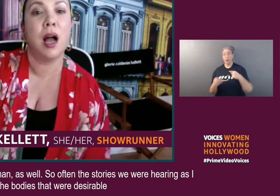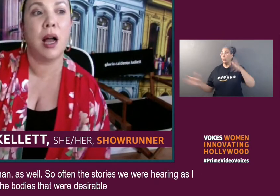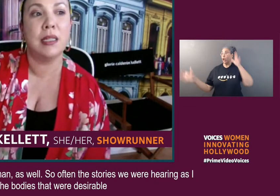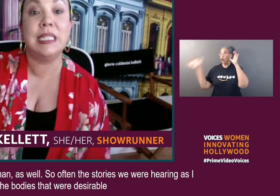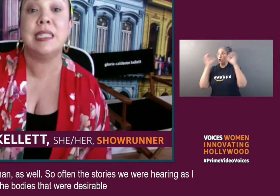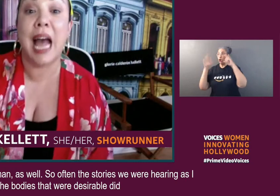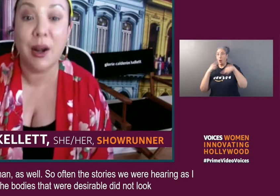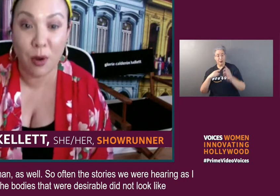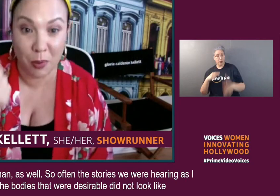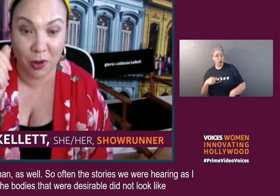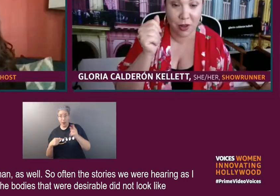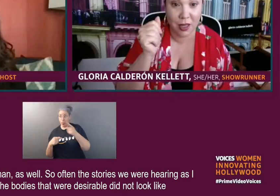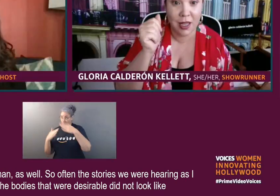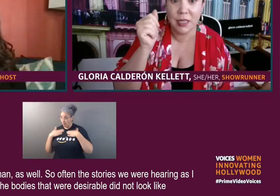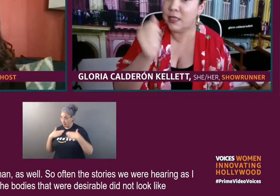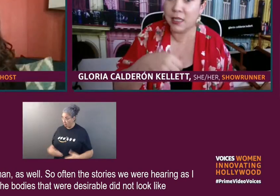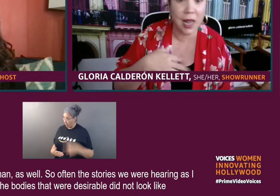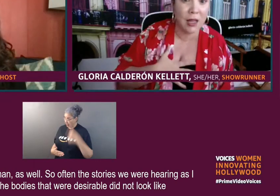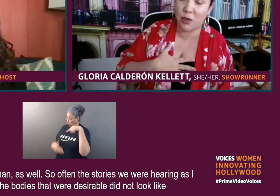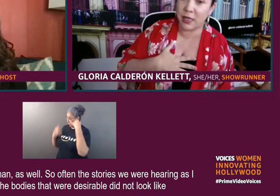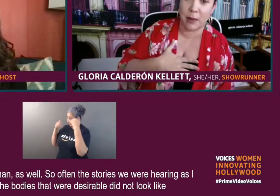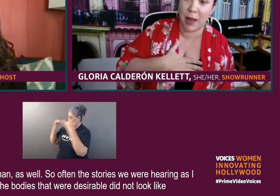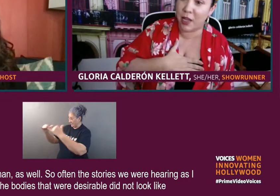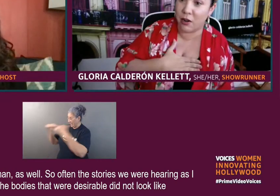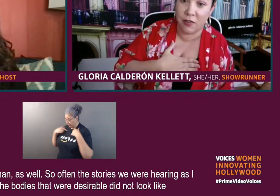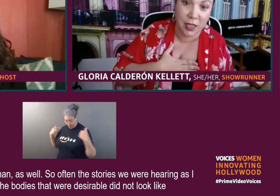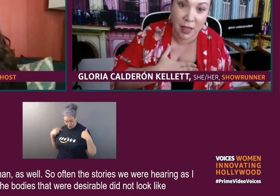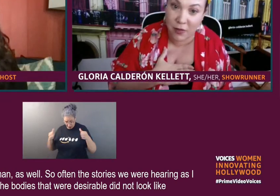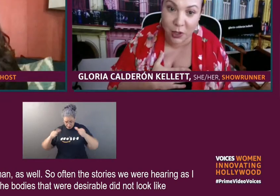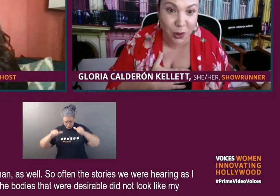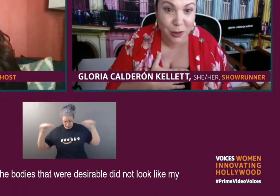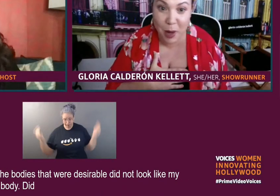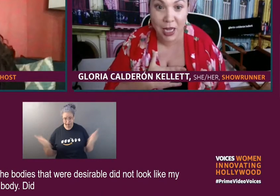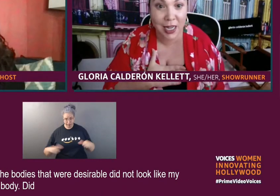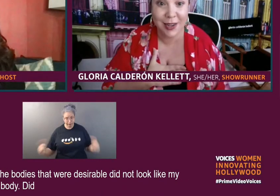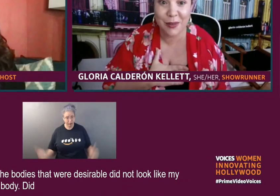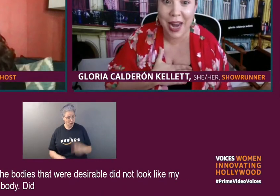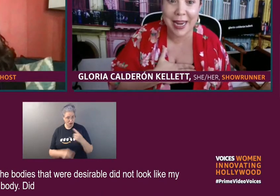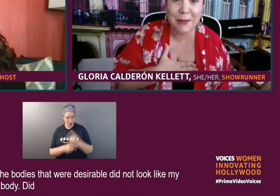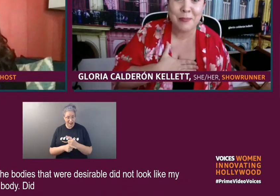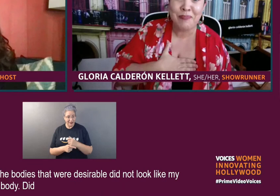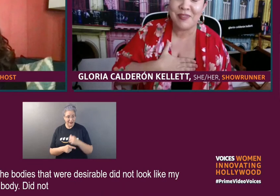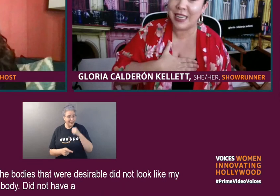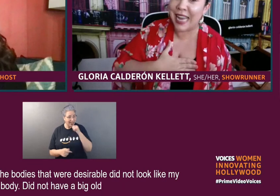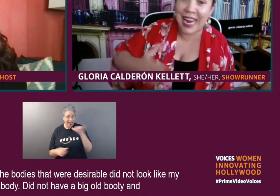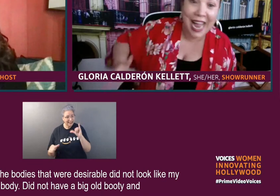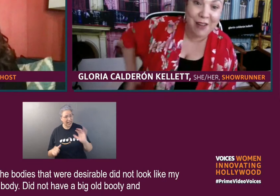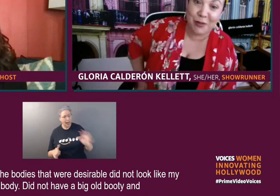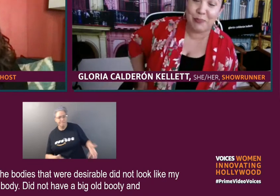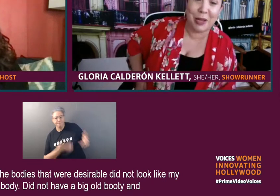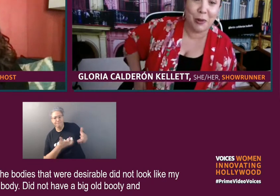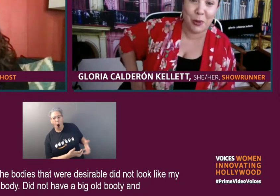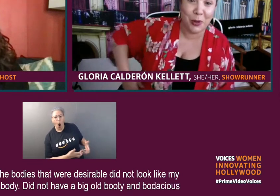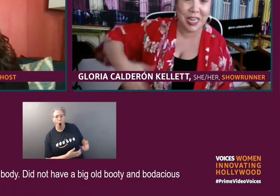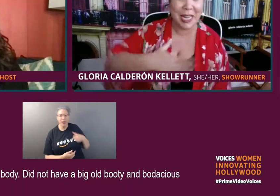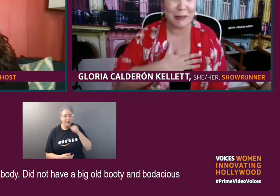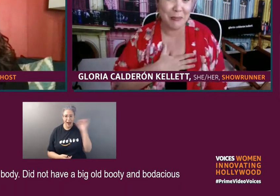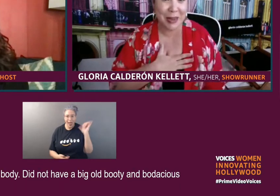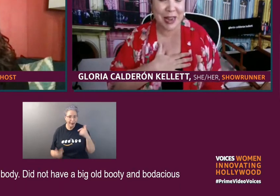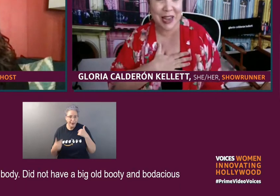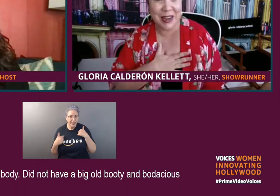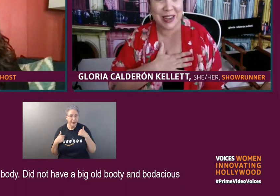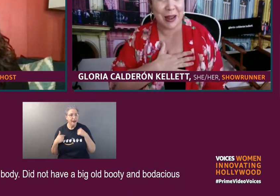were desirable did not look like my curvy 11-year-old body, right? Did not have a big old